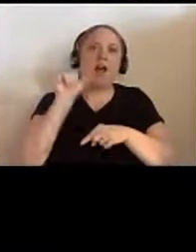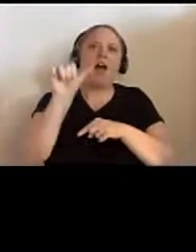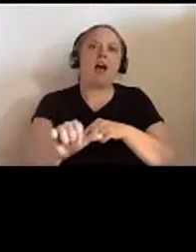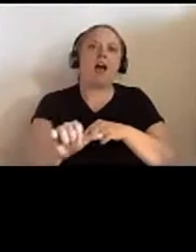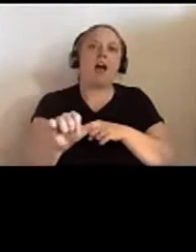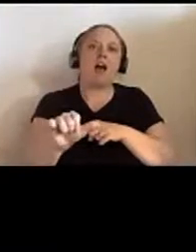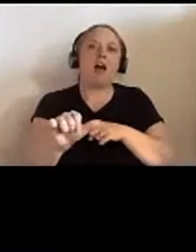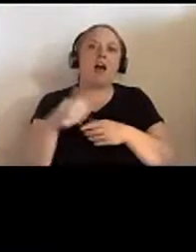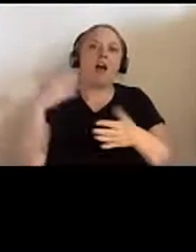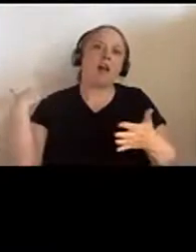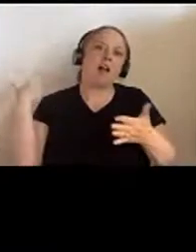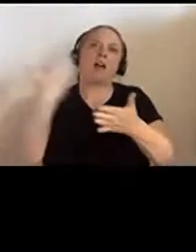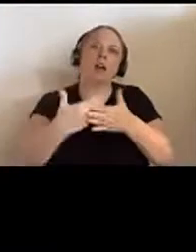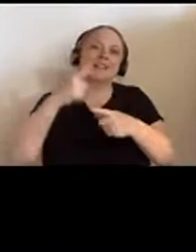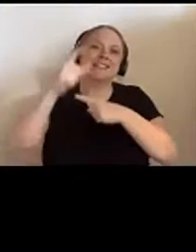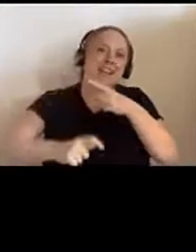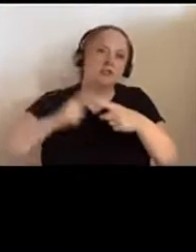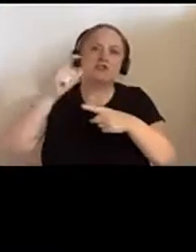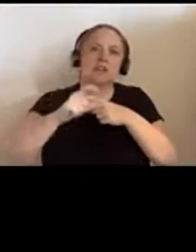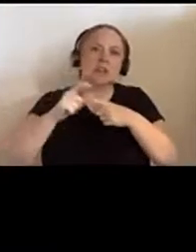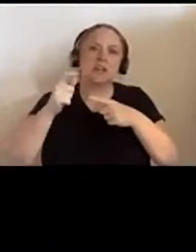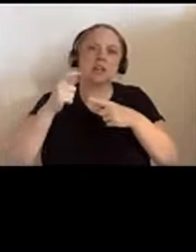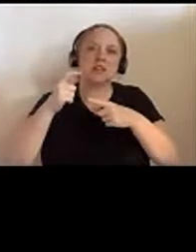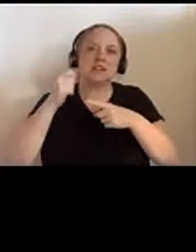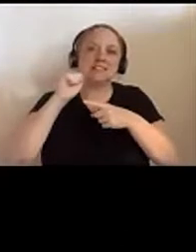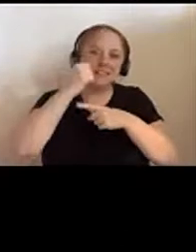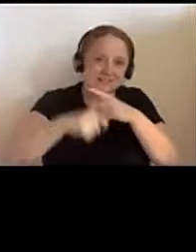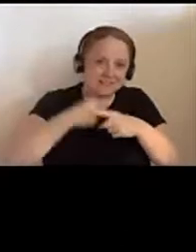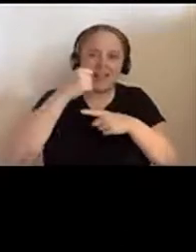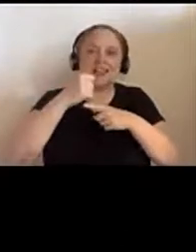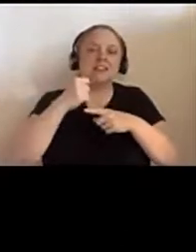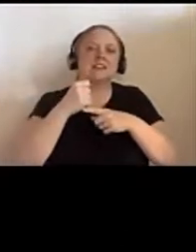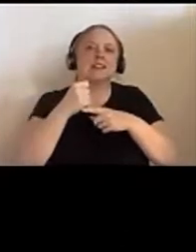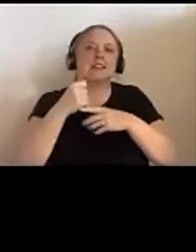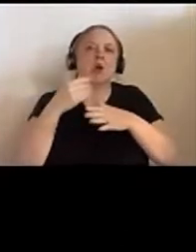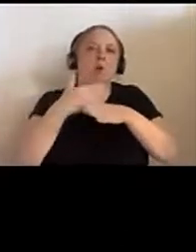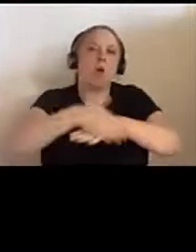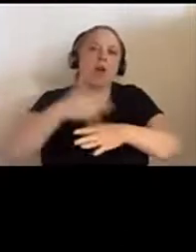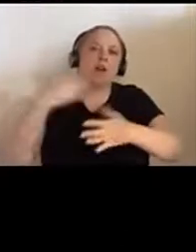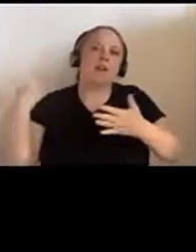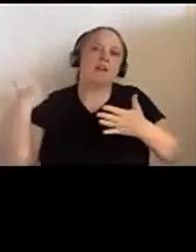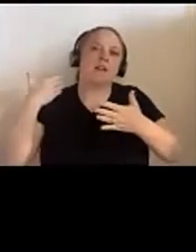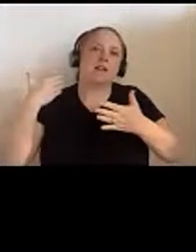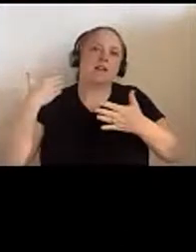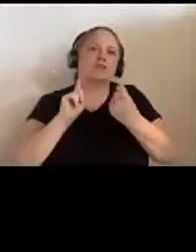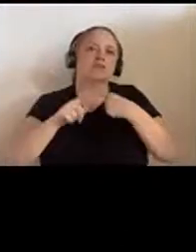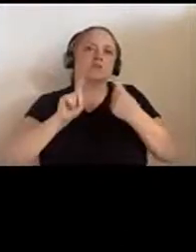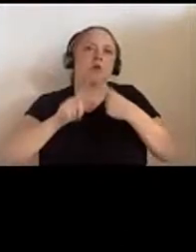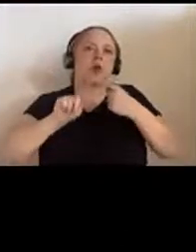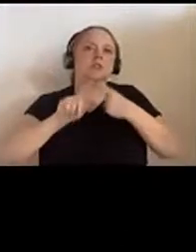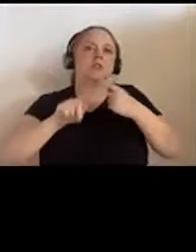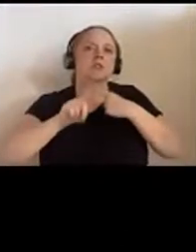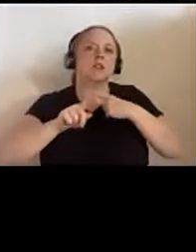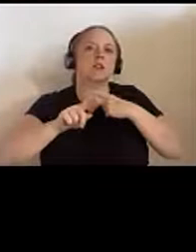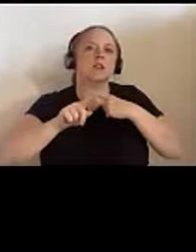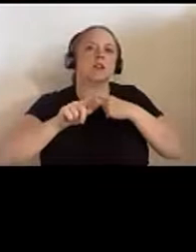decades and centuries of work that we've had in various forms that respond to the African